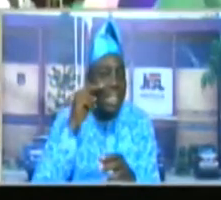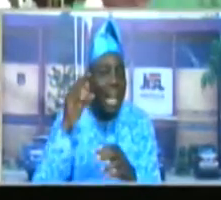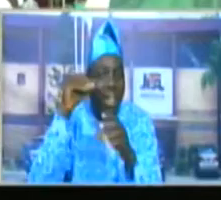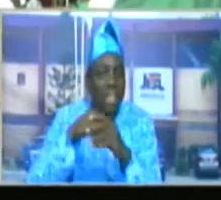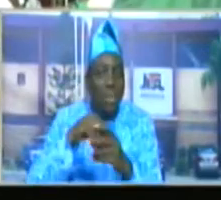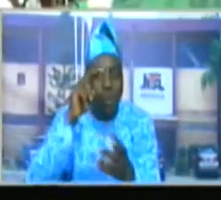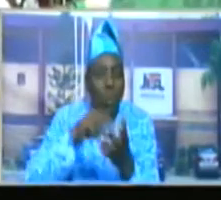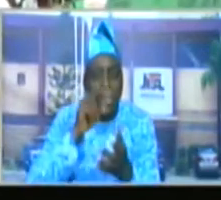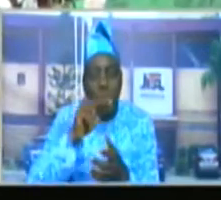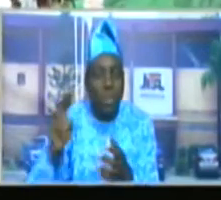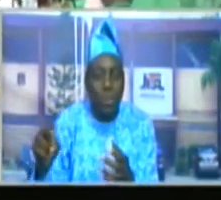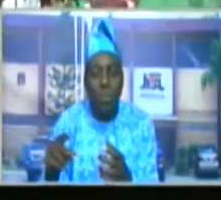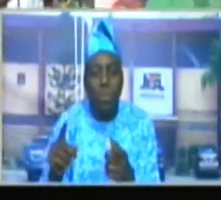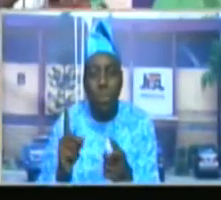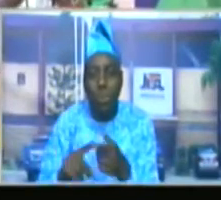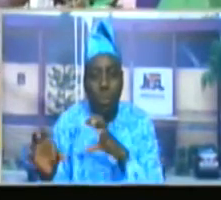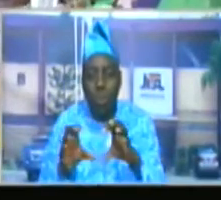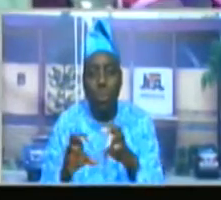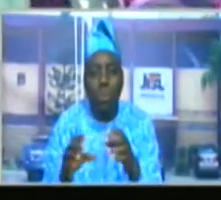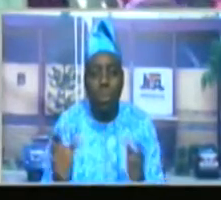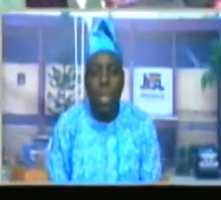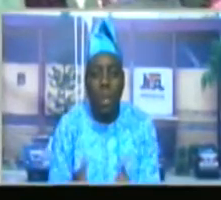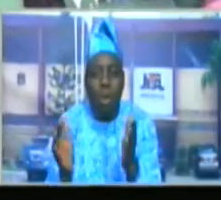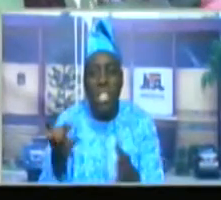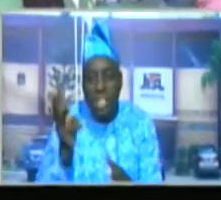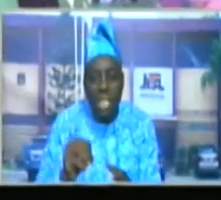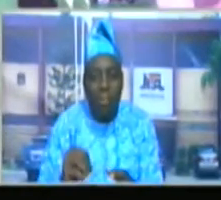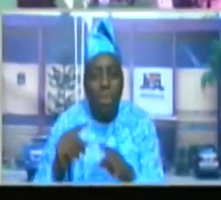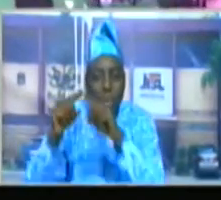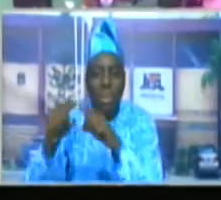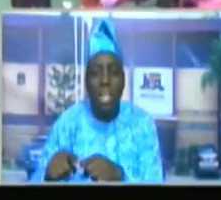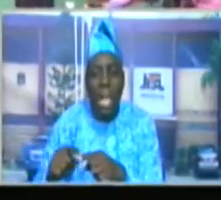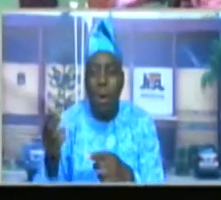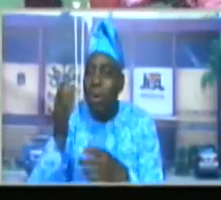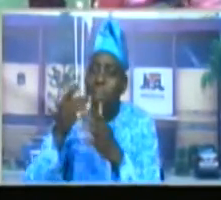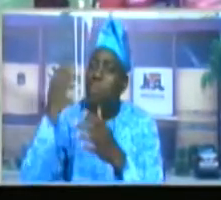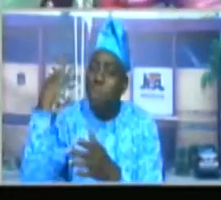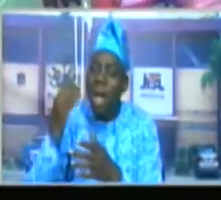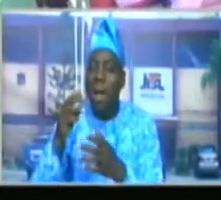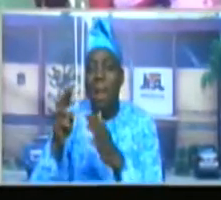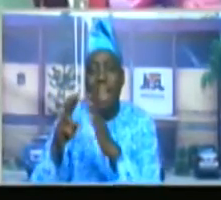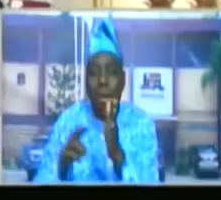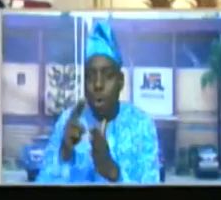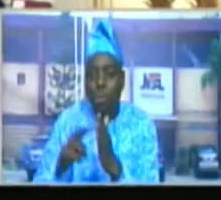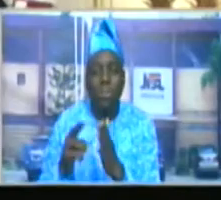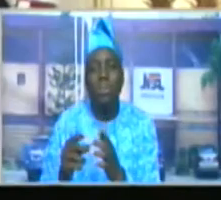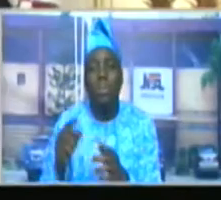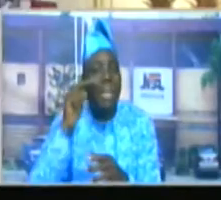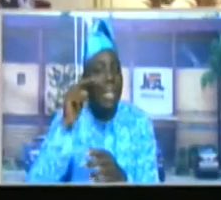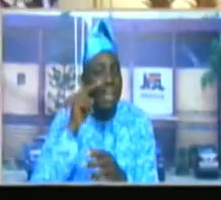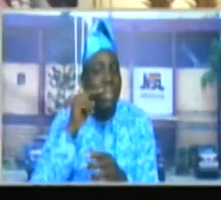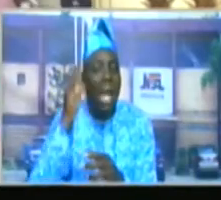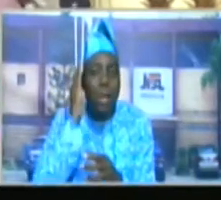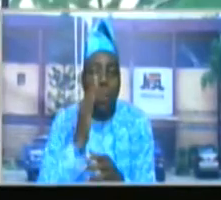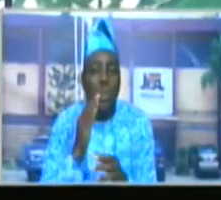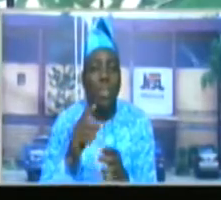Commonwealth Games in Birmingham have been charged to exceed their previous record in the game's history. British High Commissioner in Nigeria, Katrina Lang,